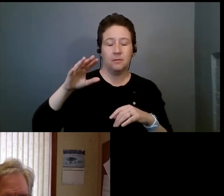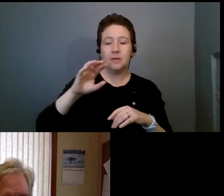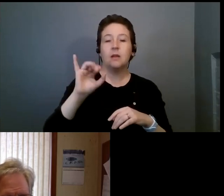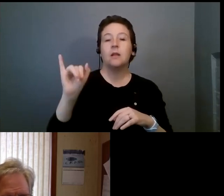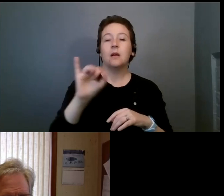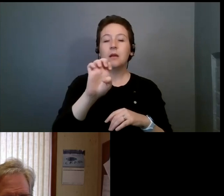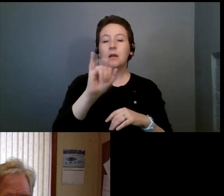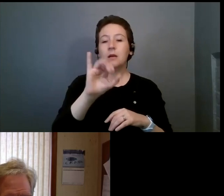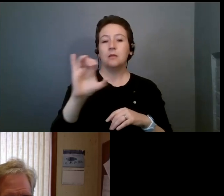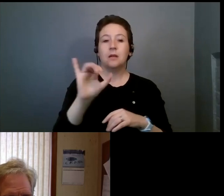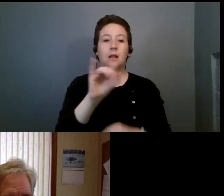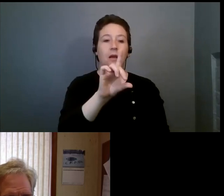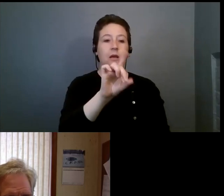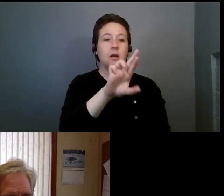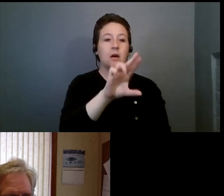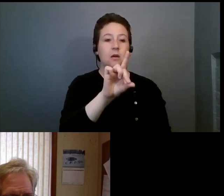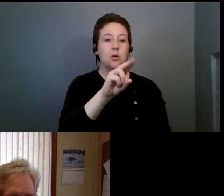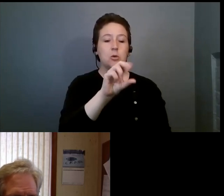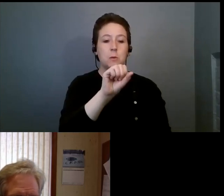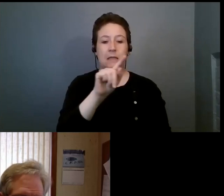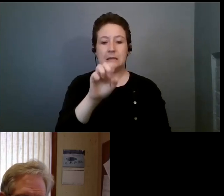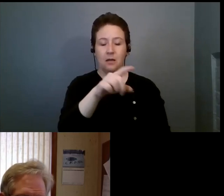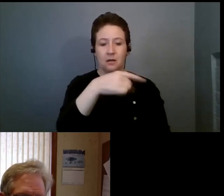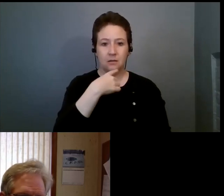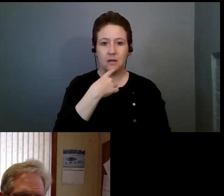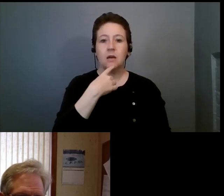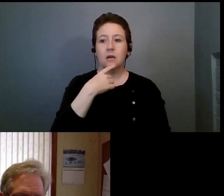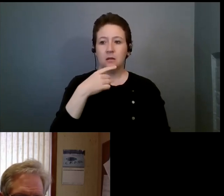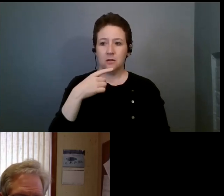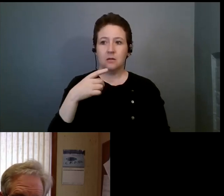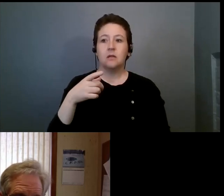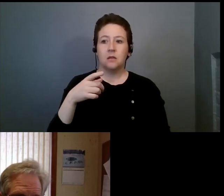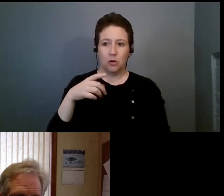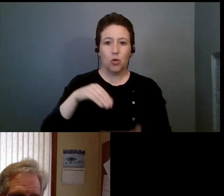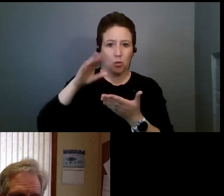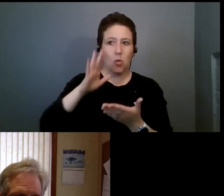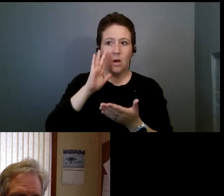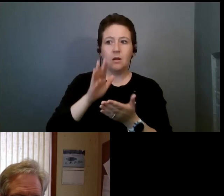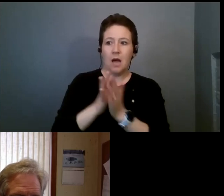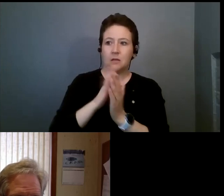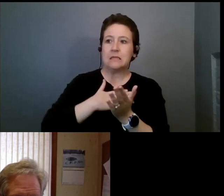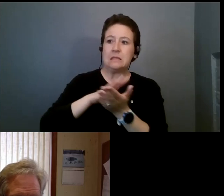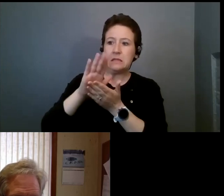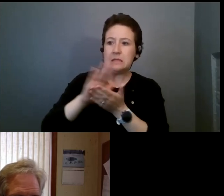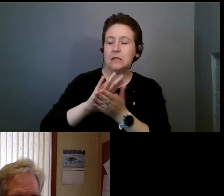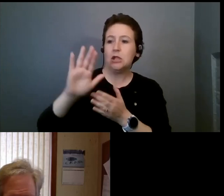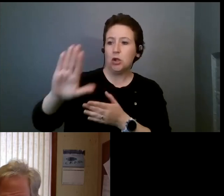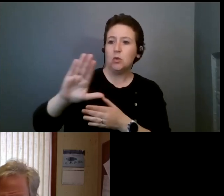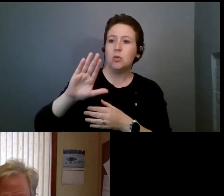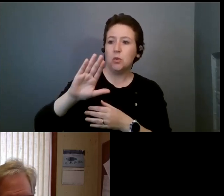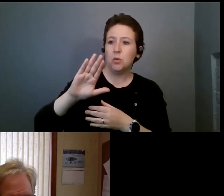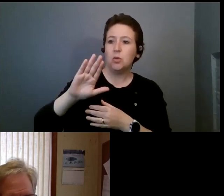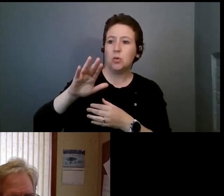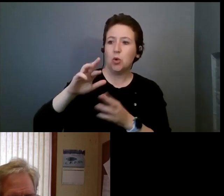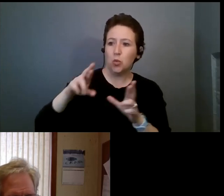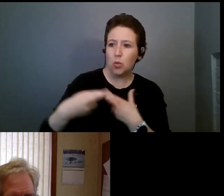like Dr. Doucette mentioned, they are going to be asked to clean their learning spaces as well as best we can.